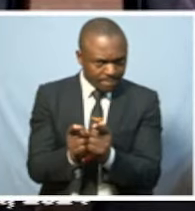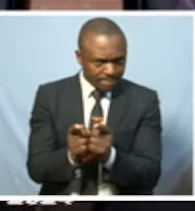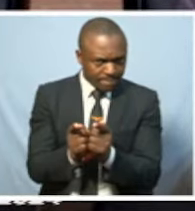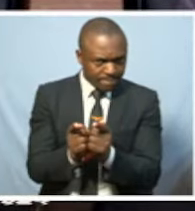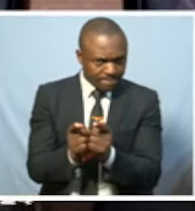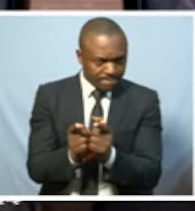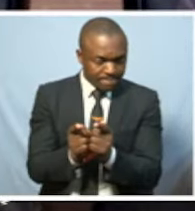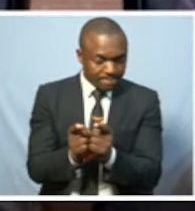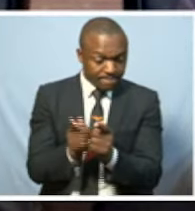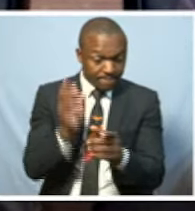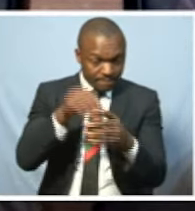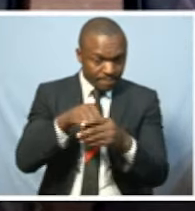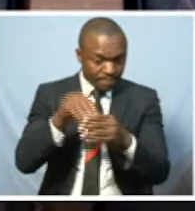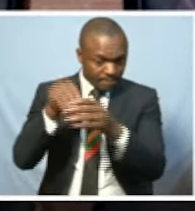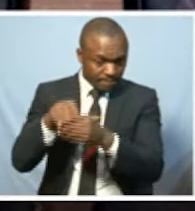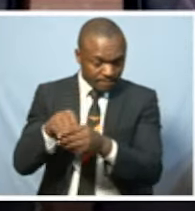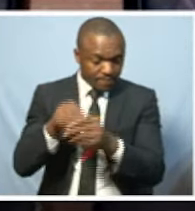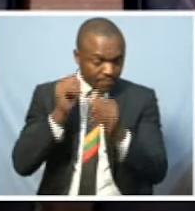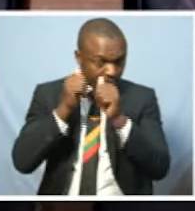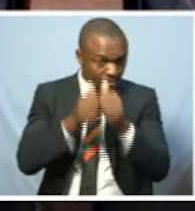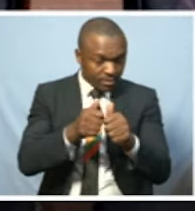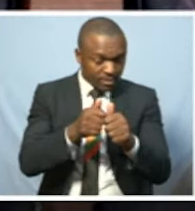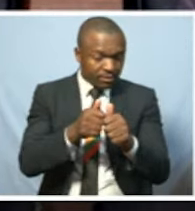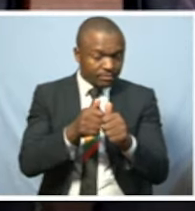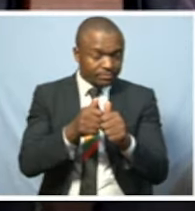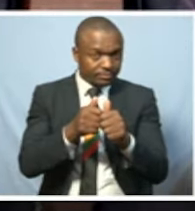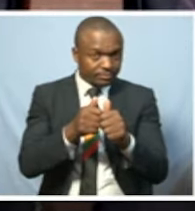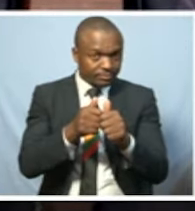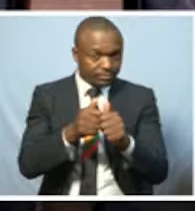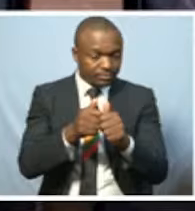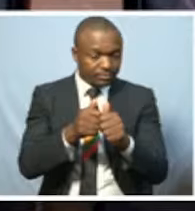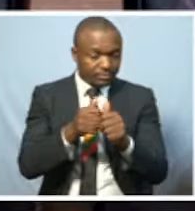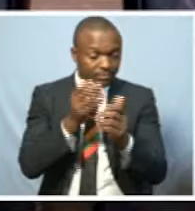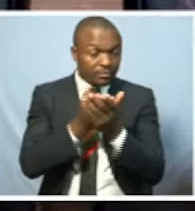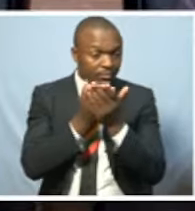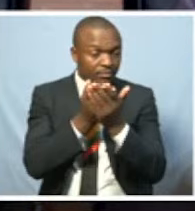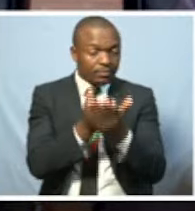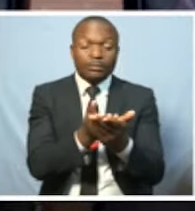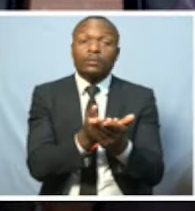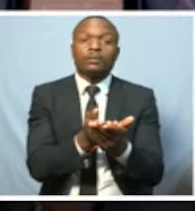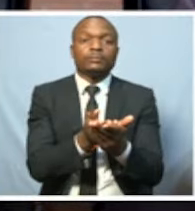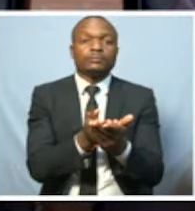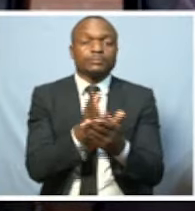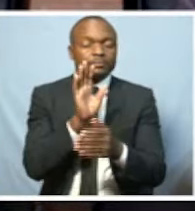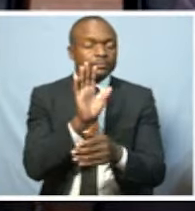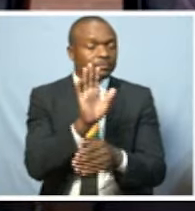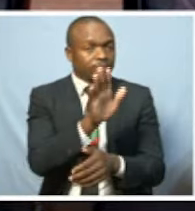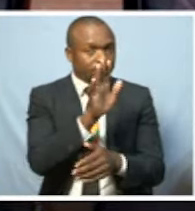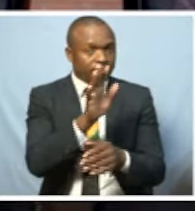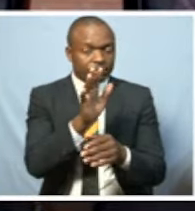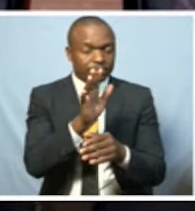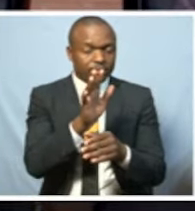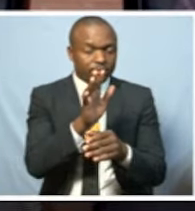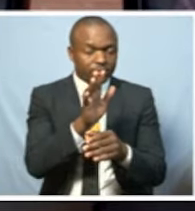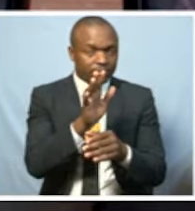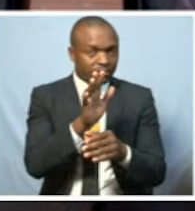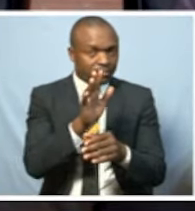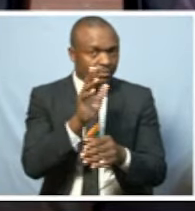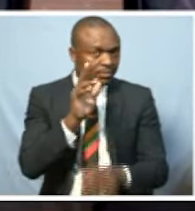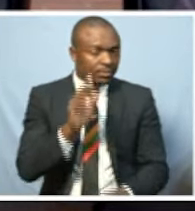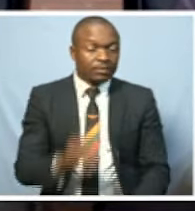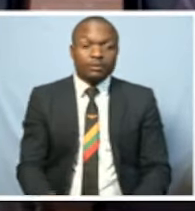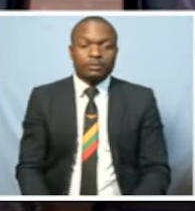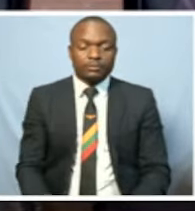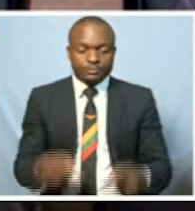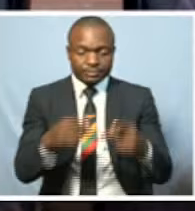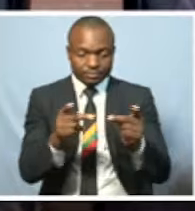categorize them according to the submission of their profiles. So